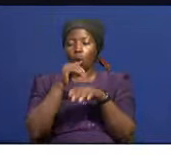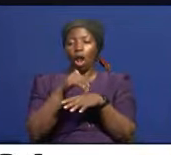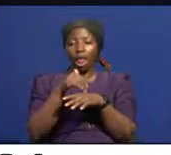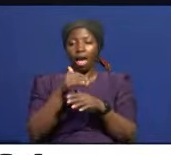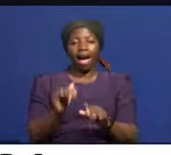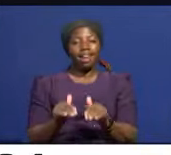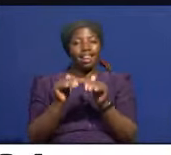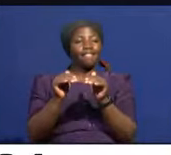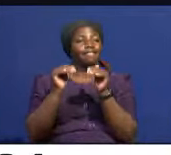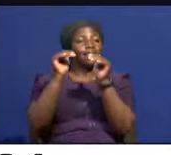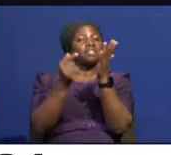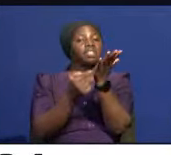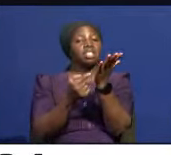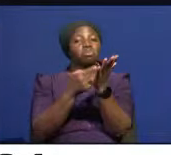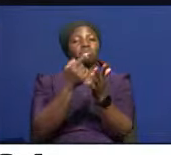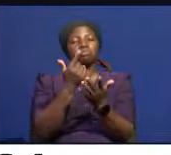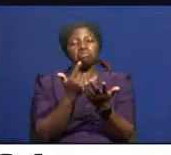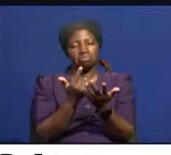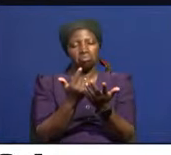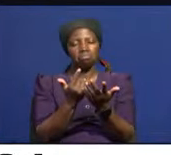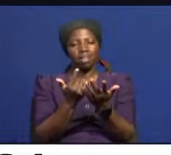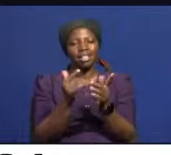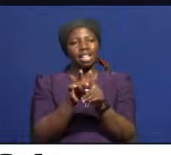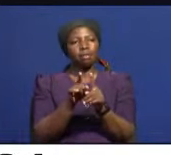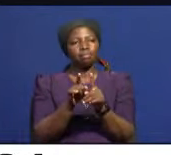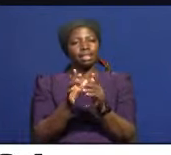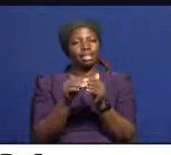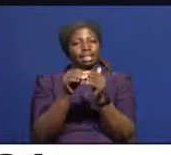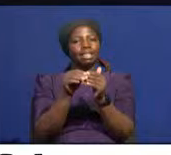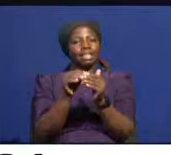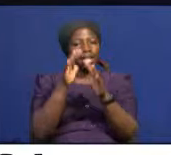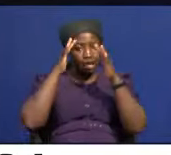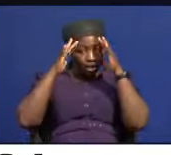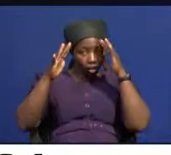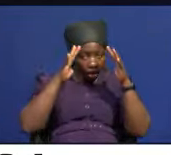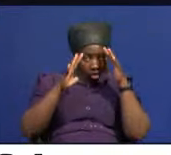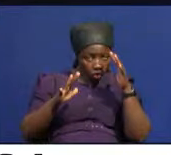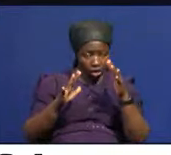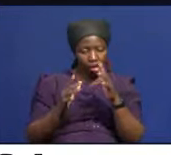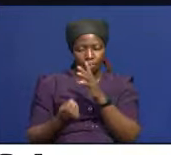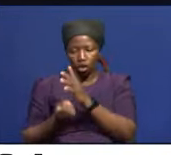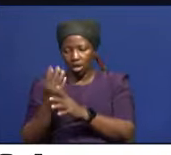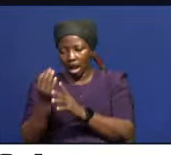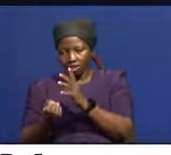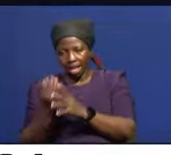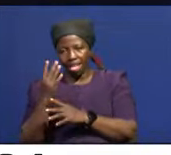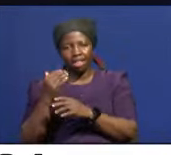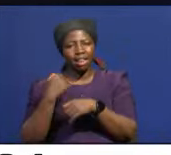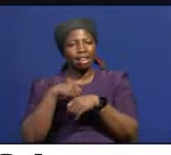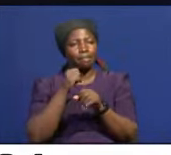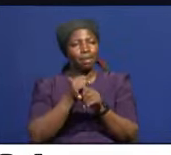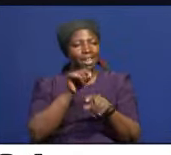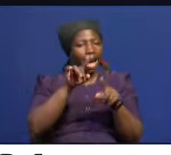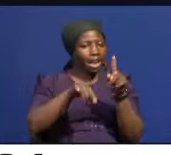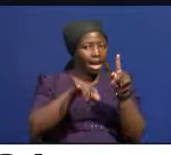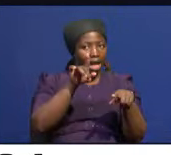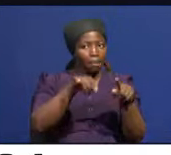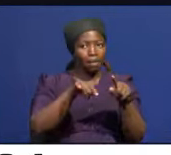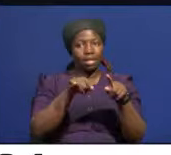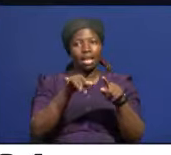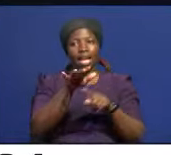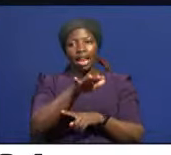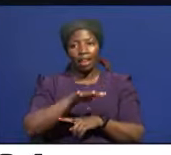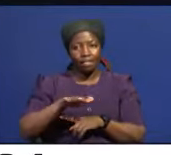technology and to drive innovation and productivity, thereby creating a dynamic ecosystem